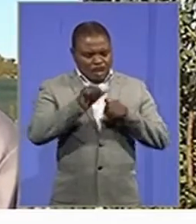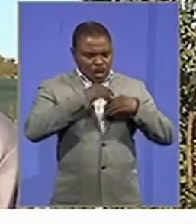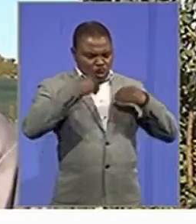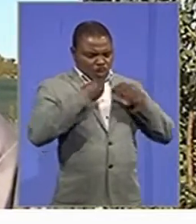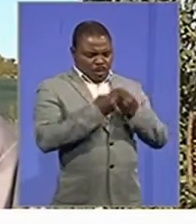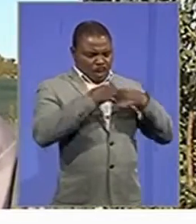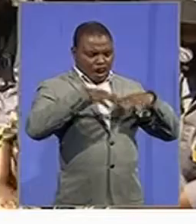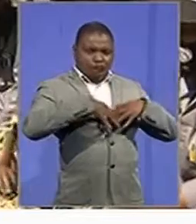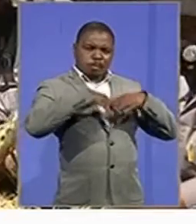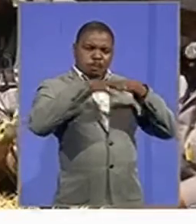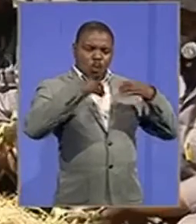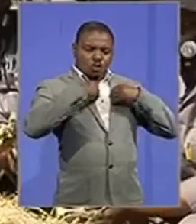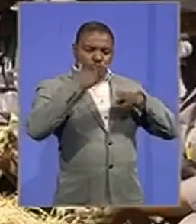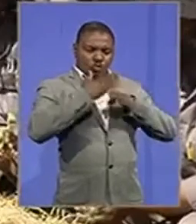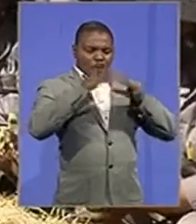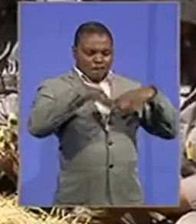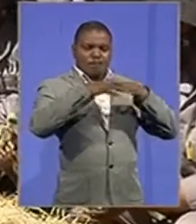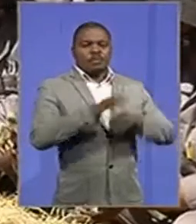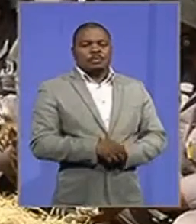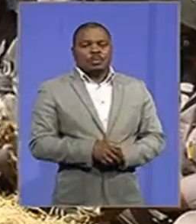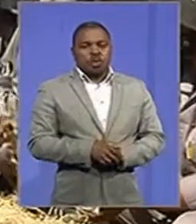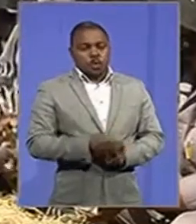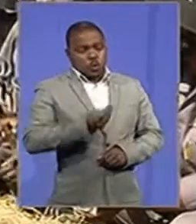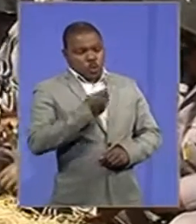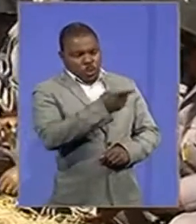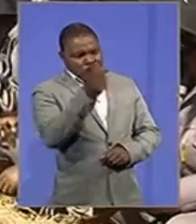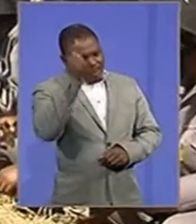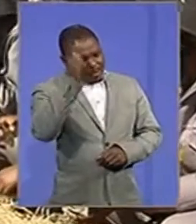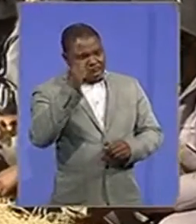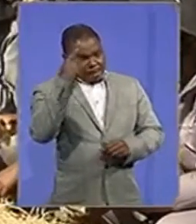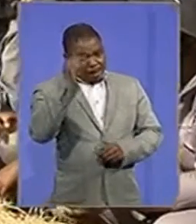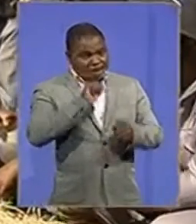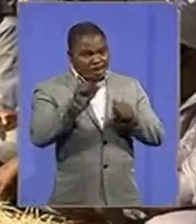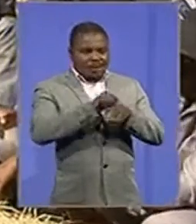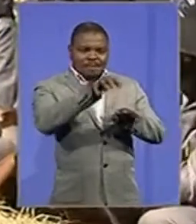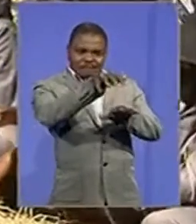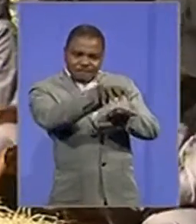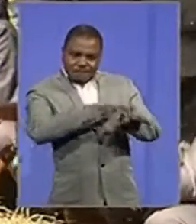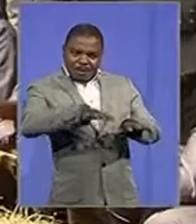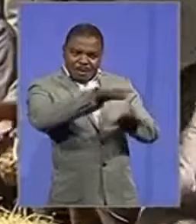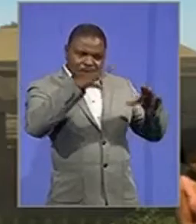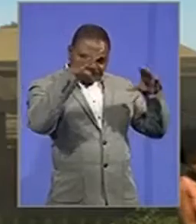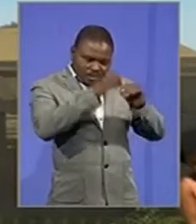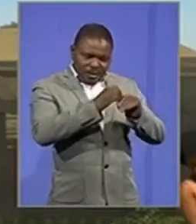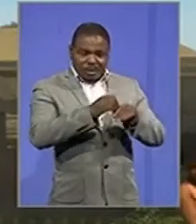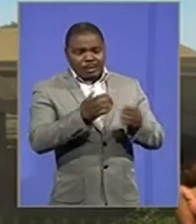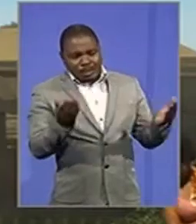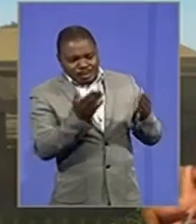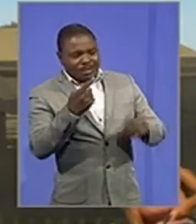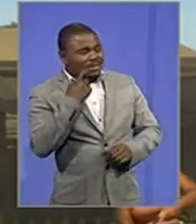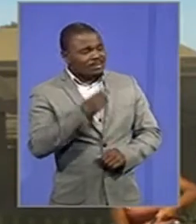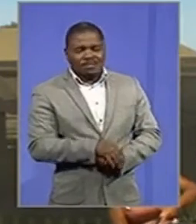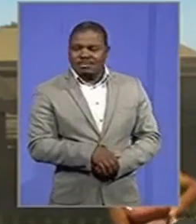and create our own job. Go kgothaletša baswa gore ba nagane go latela mošomo wa bolemi ga go bonolo. Farming is